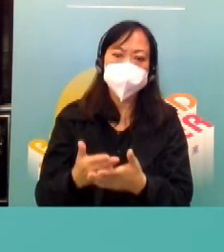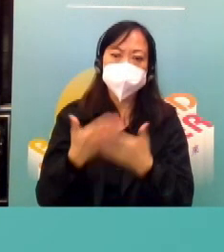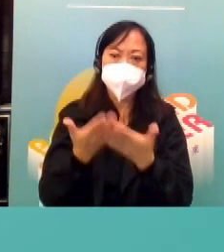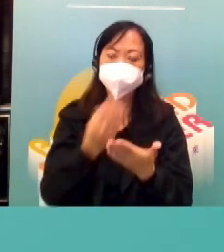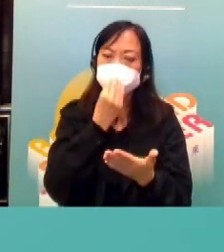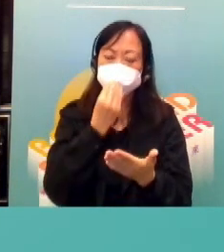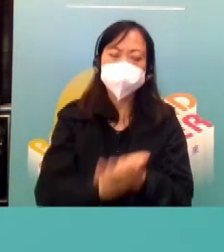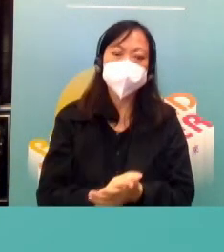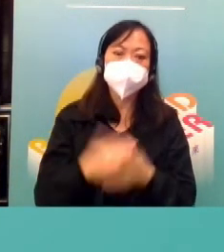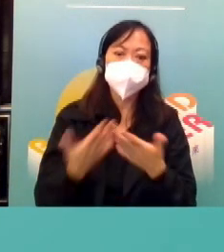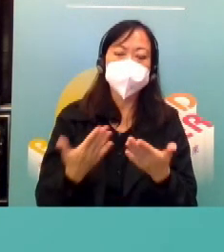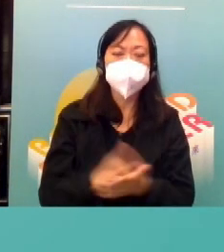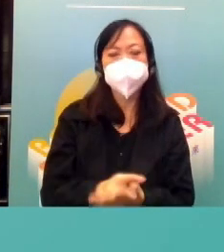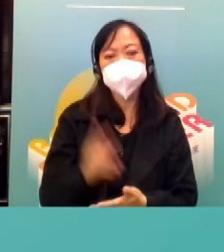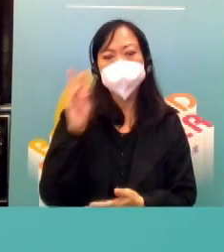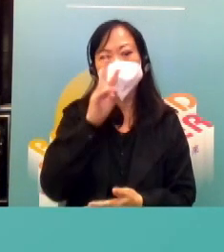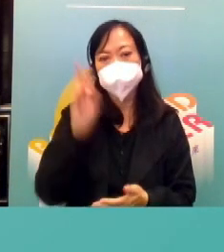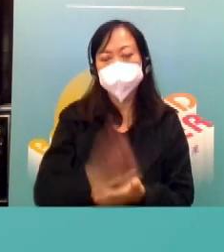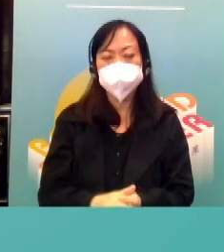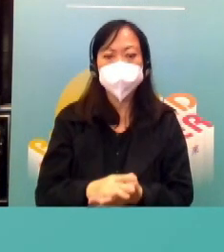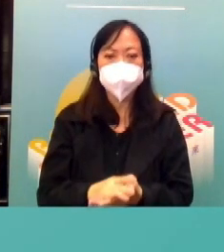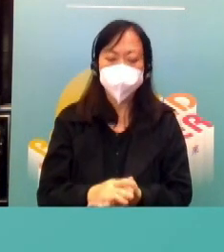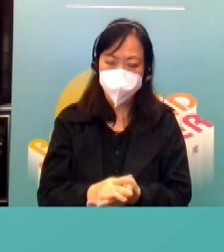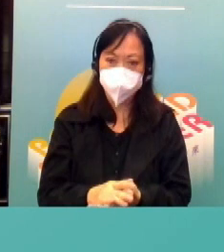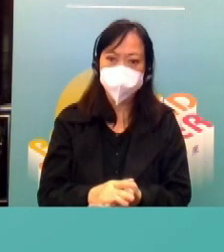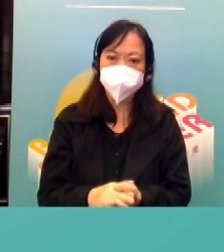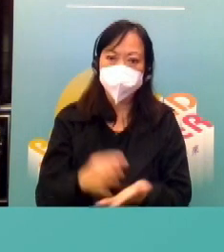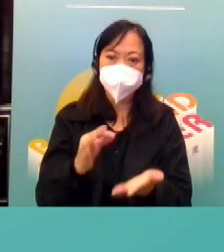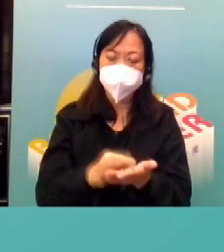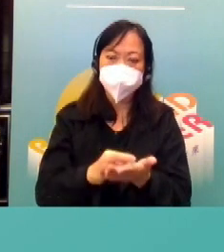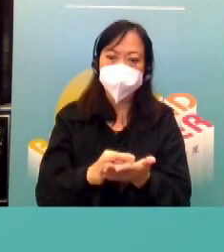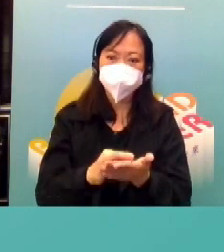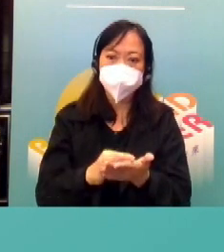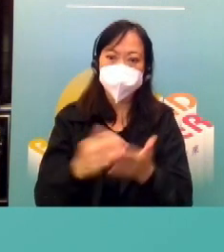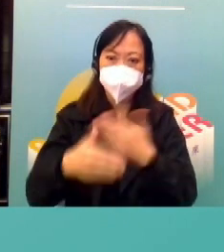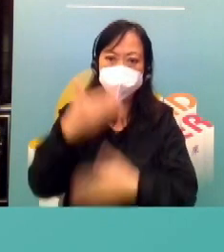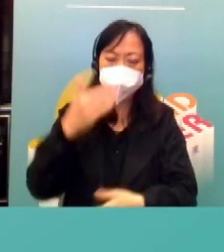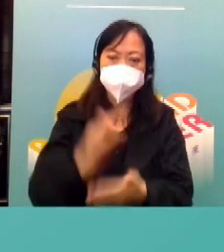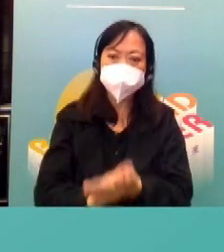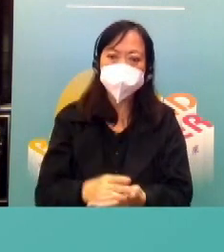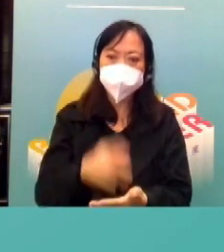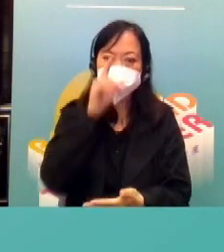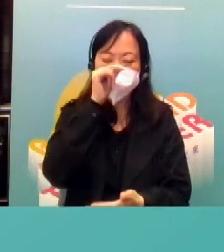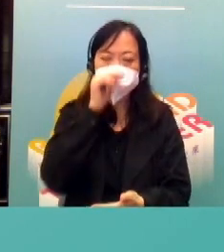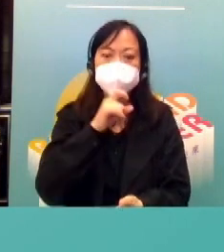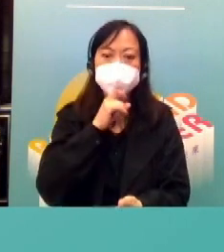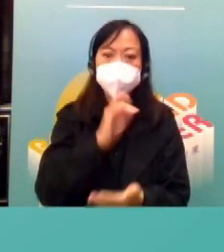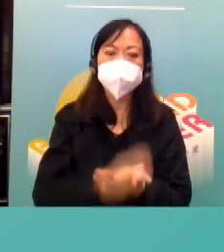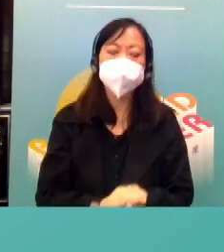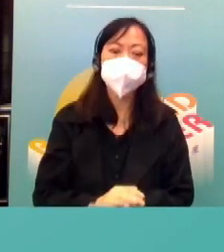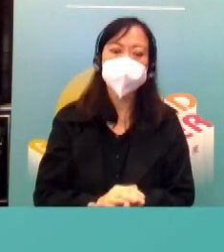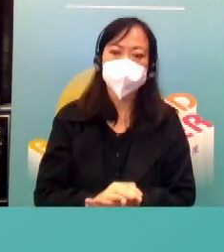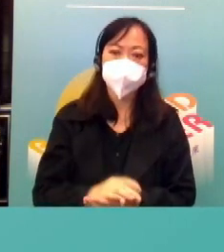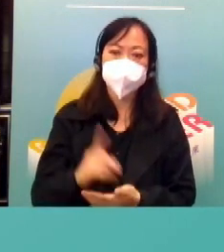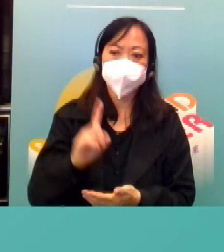estate activities, we are very much interested in how you can regenerate certain areas, and also